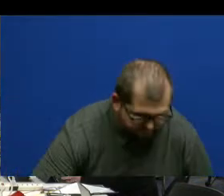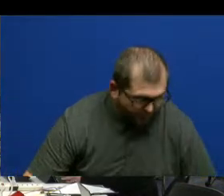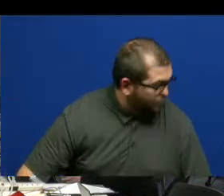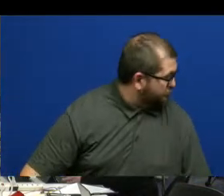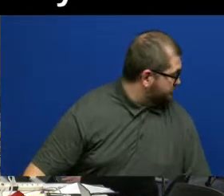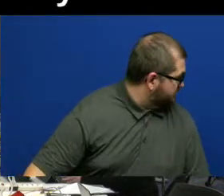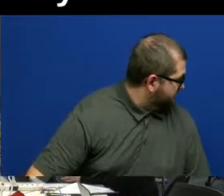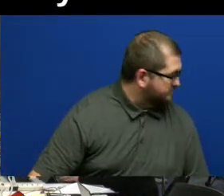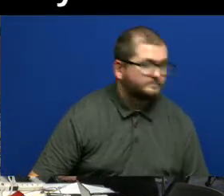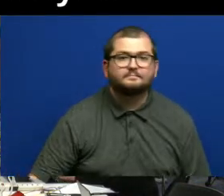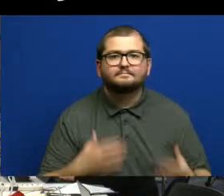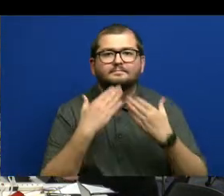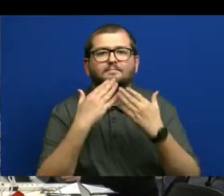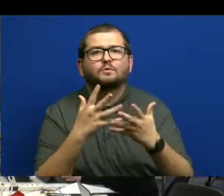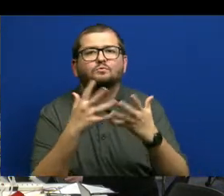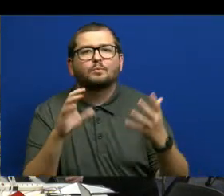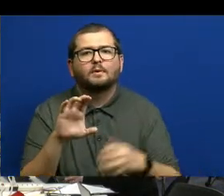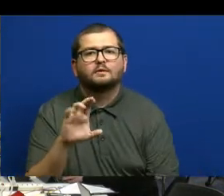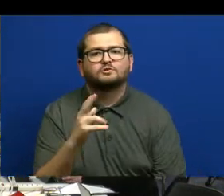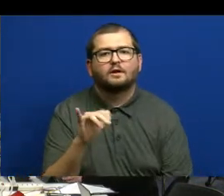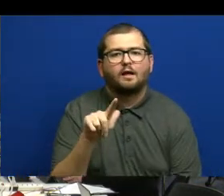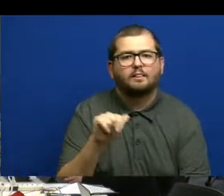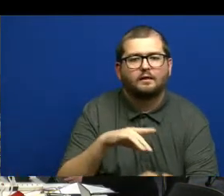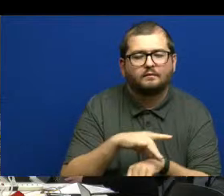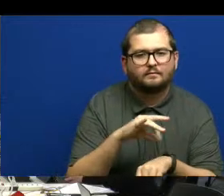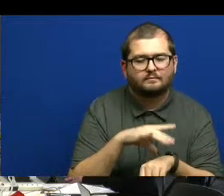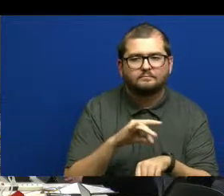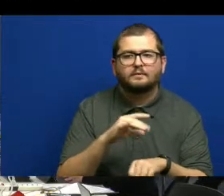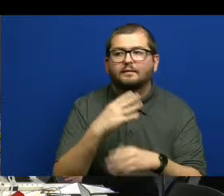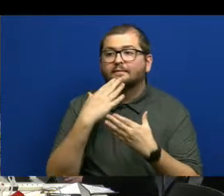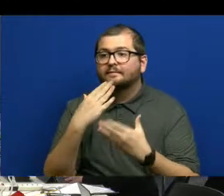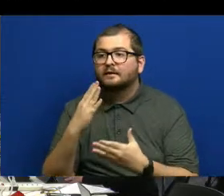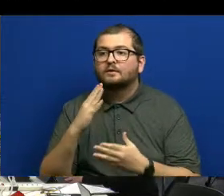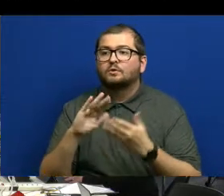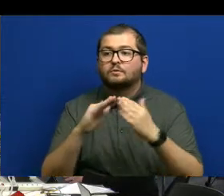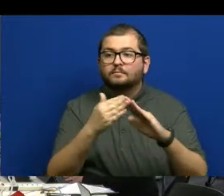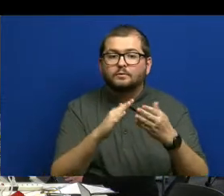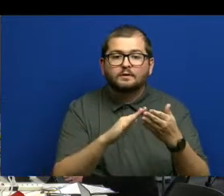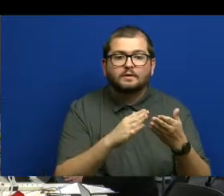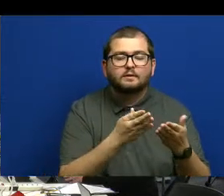And thank you, community members and members of the board as well.